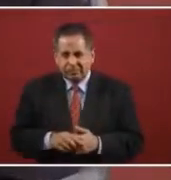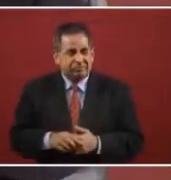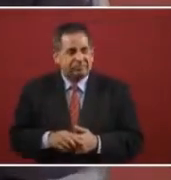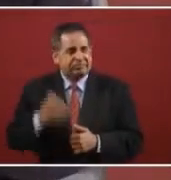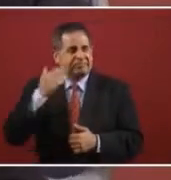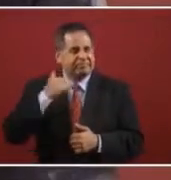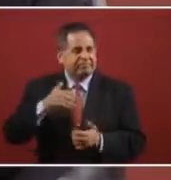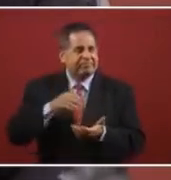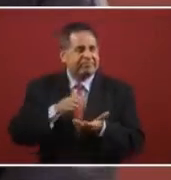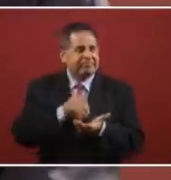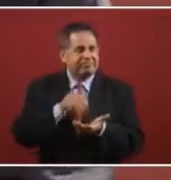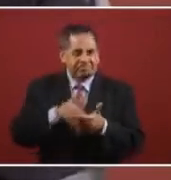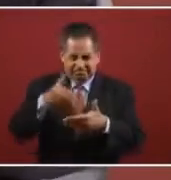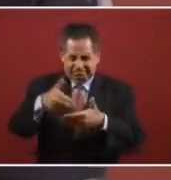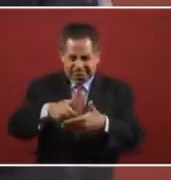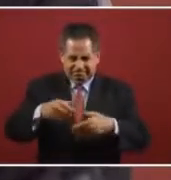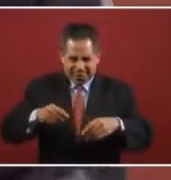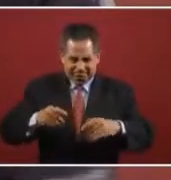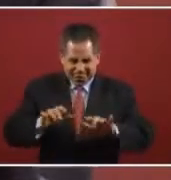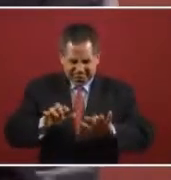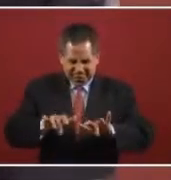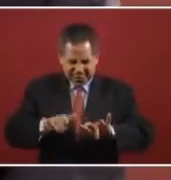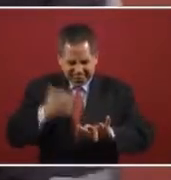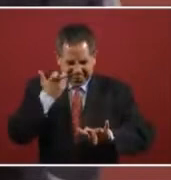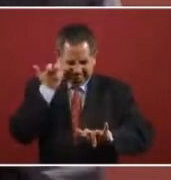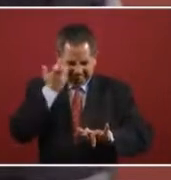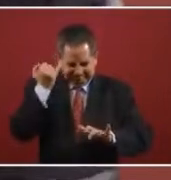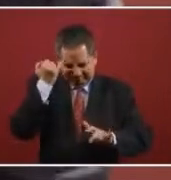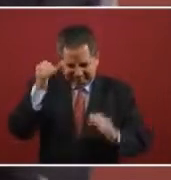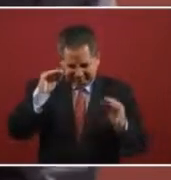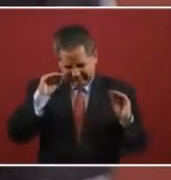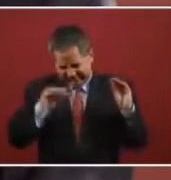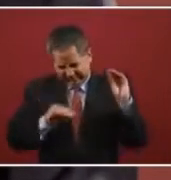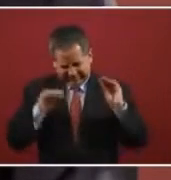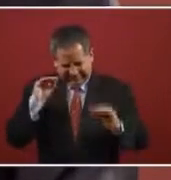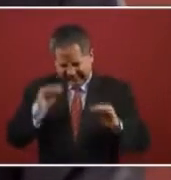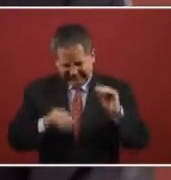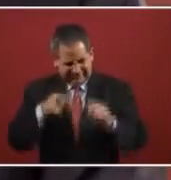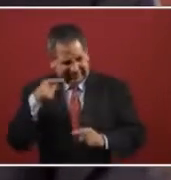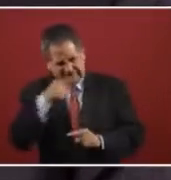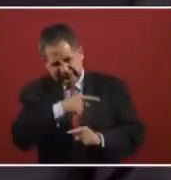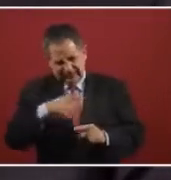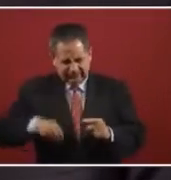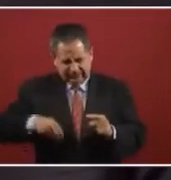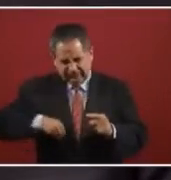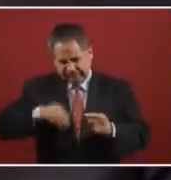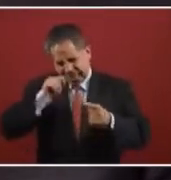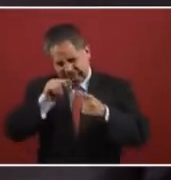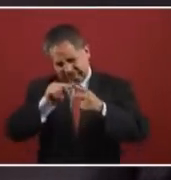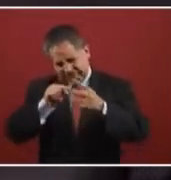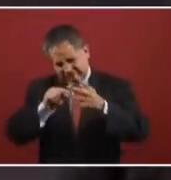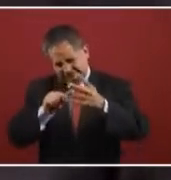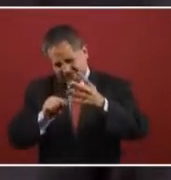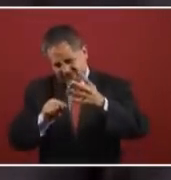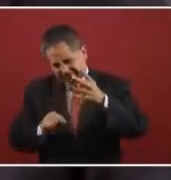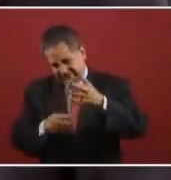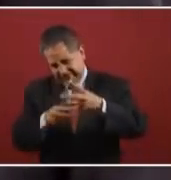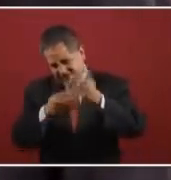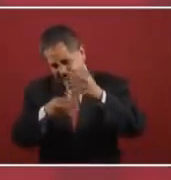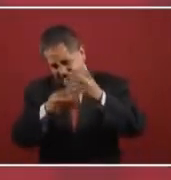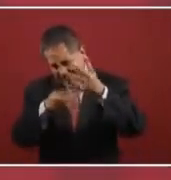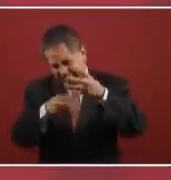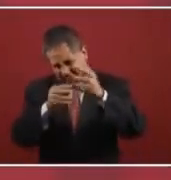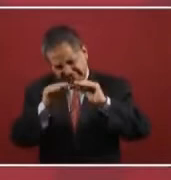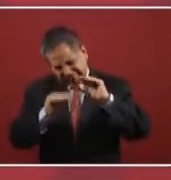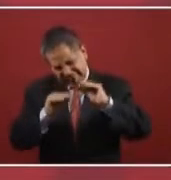on the computer and write a letter. And they used to put all the codes in it. And